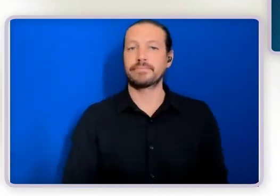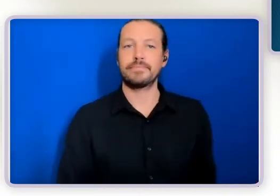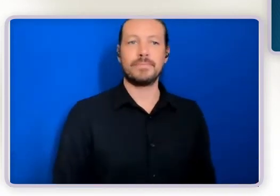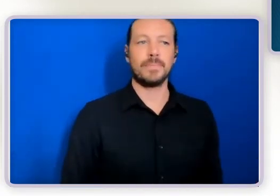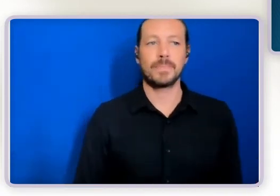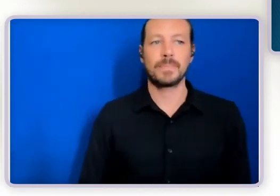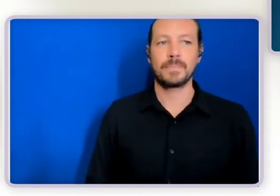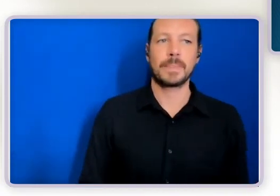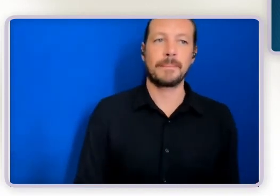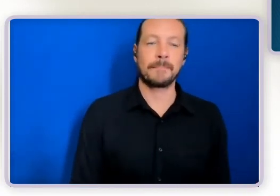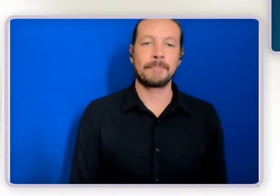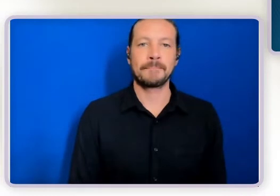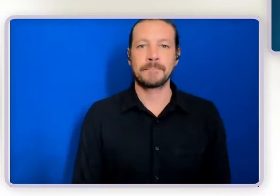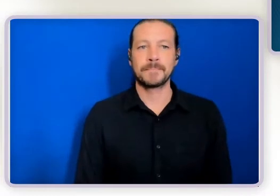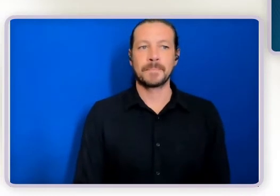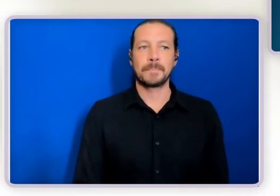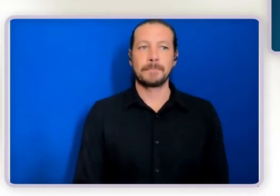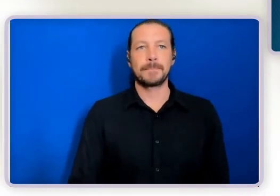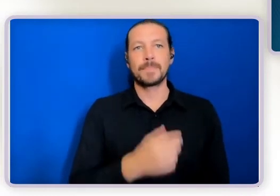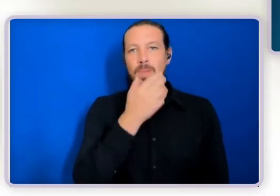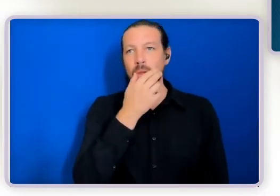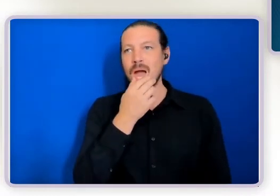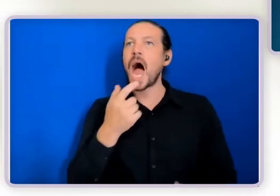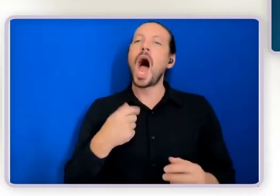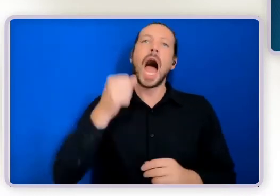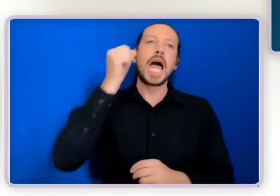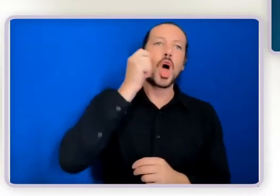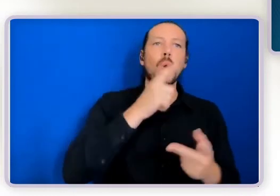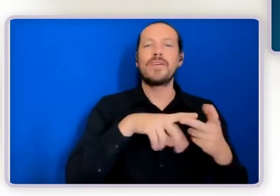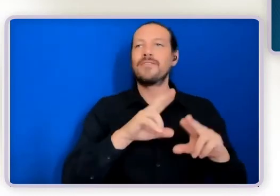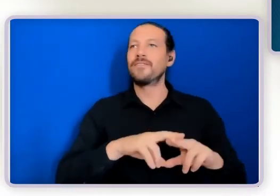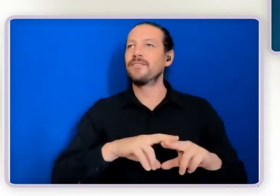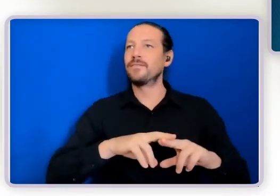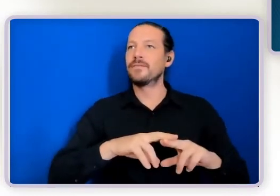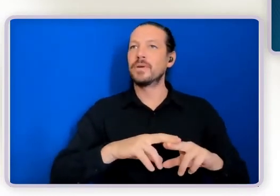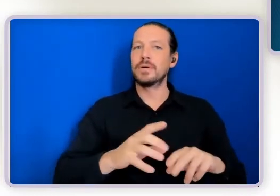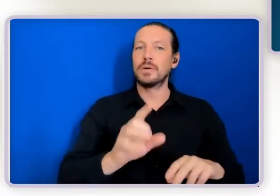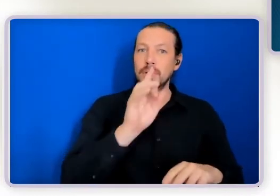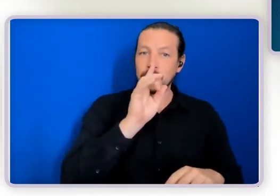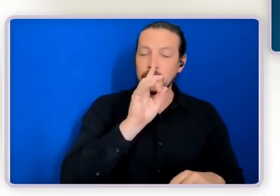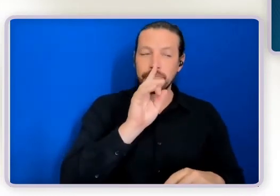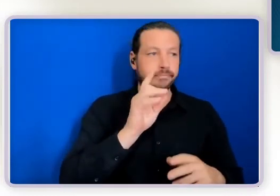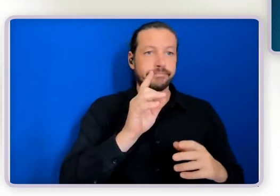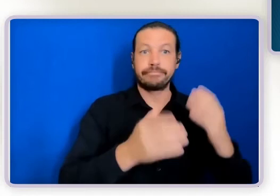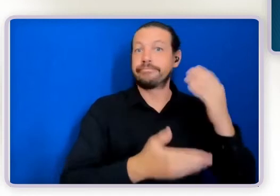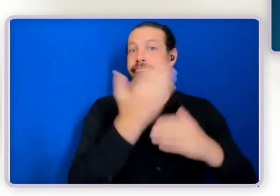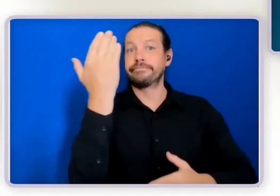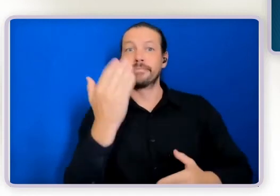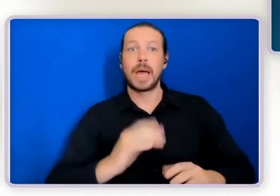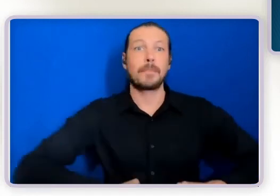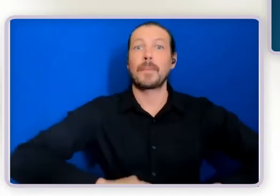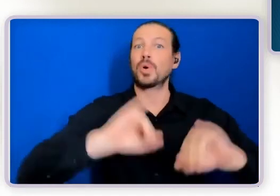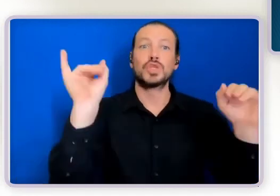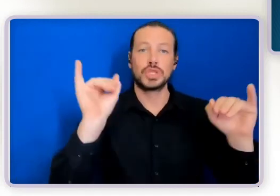I can understand why for an unplanned emergency, and this is something that in the old Disability Act